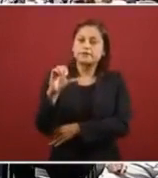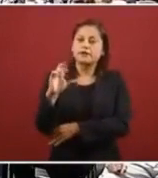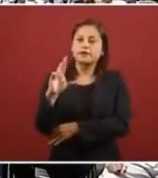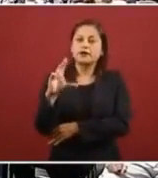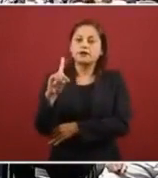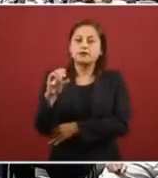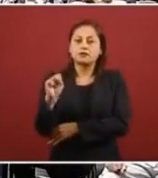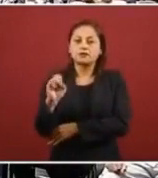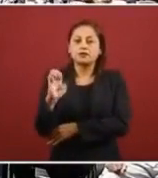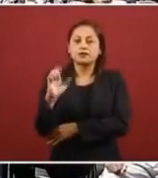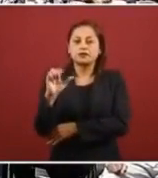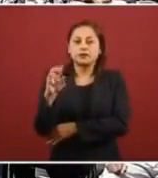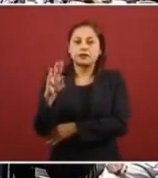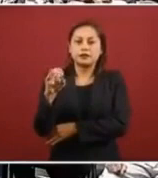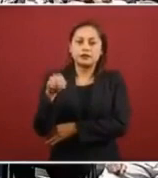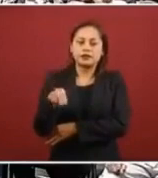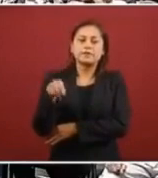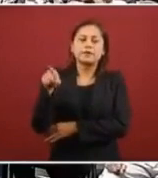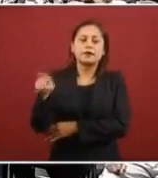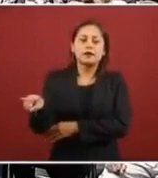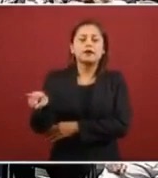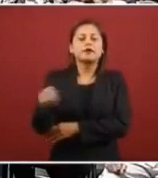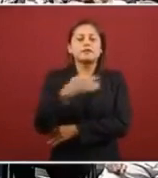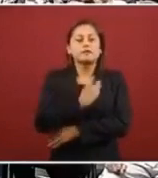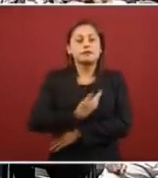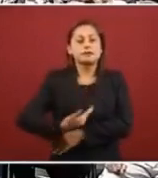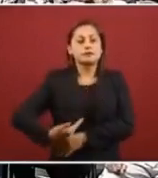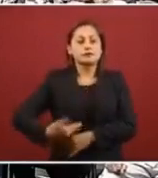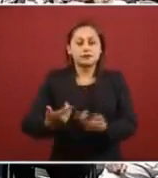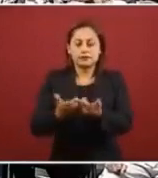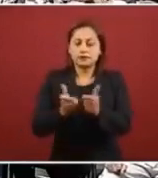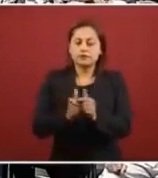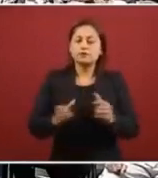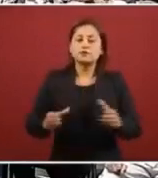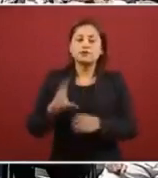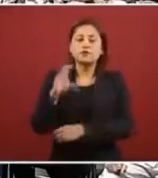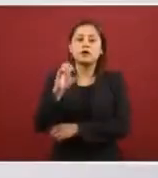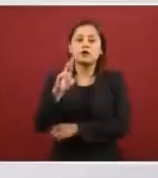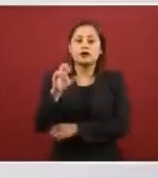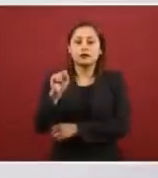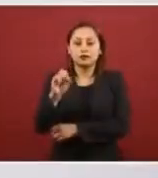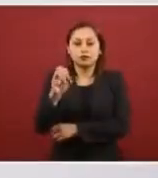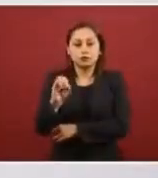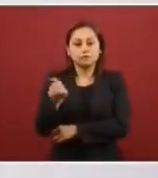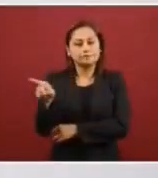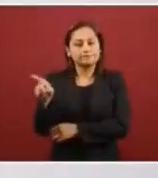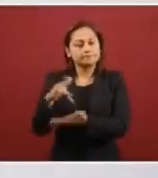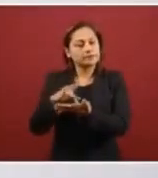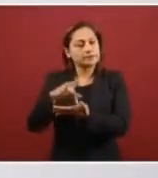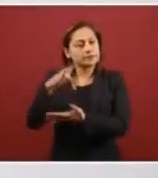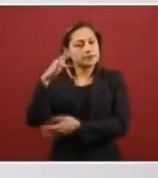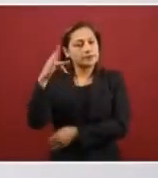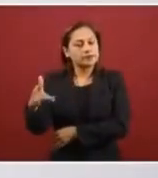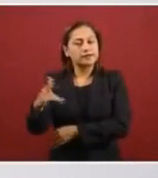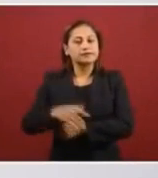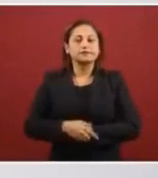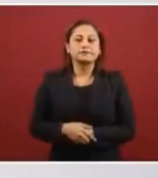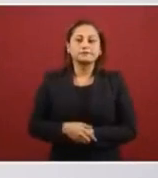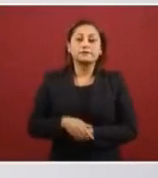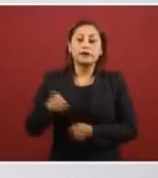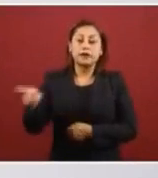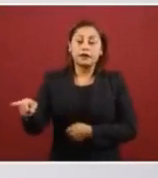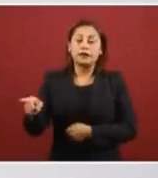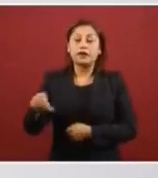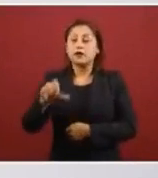appreciate the cooperation of Carlos Slim the president of the negotiate the businessmen's Association